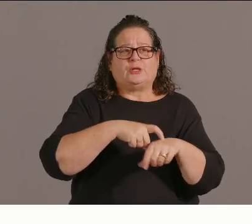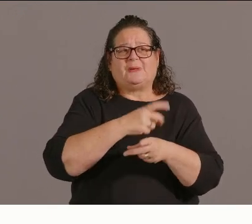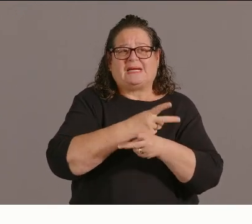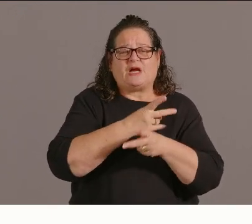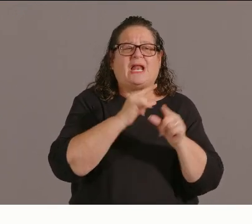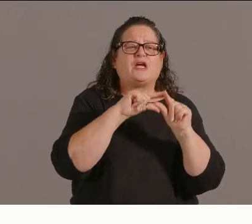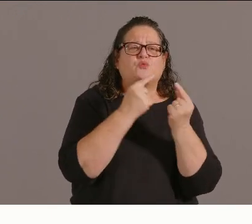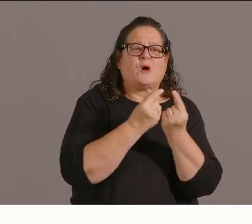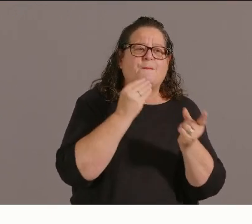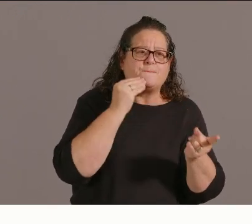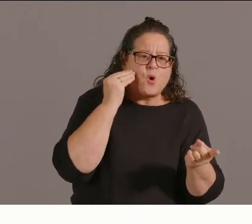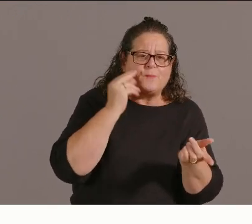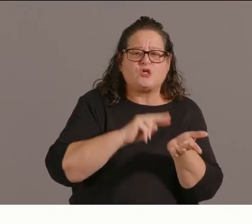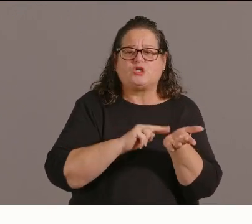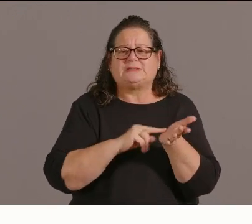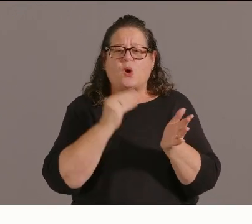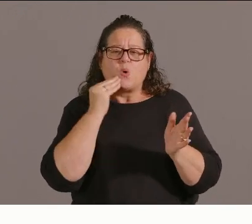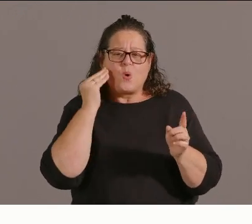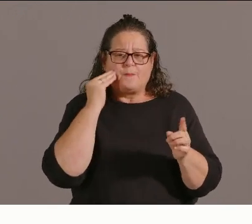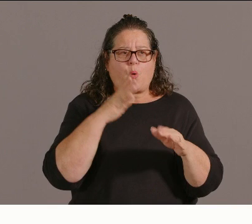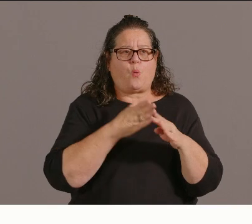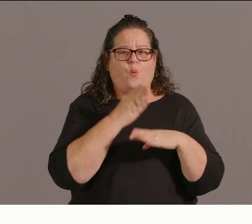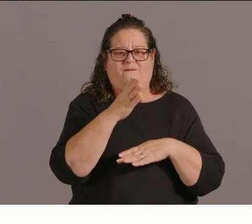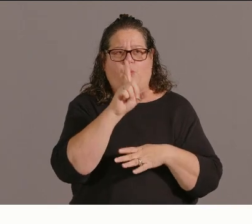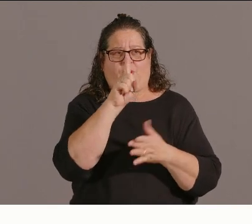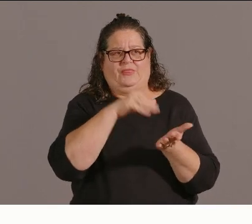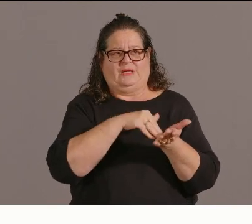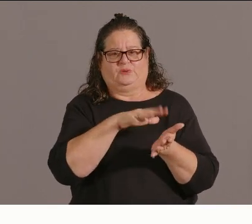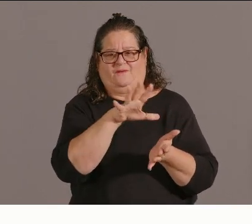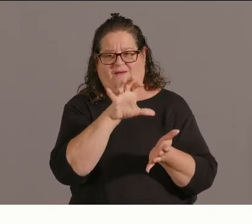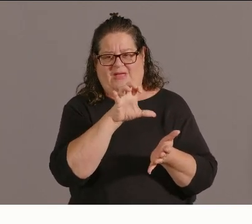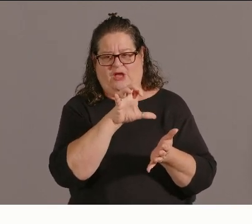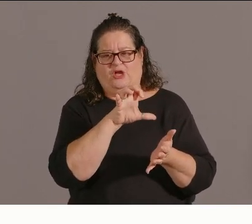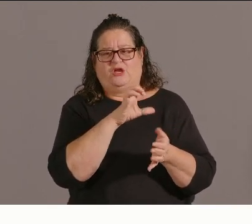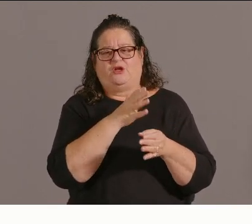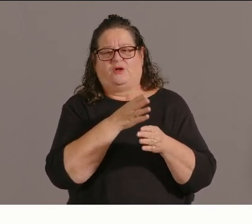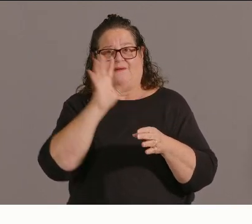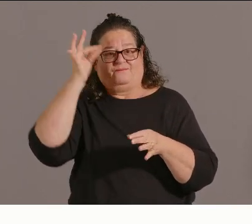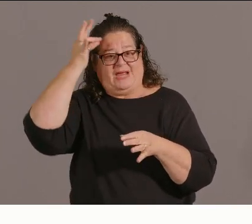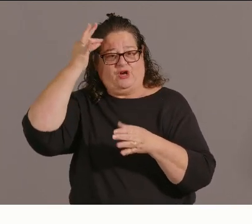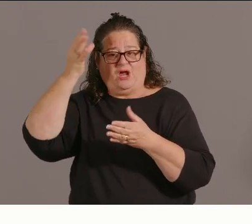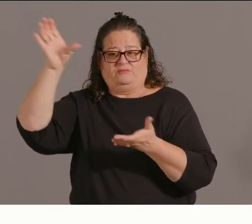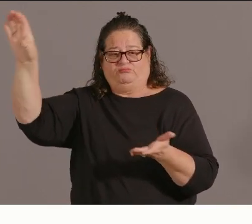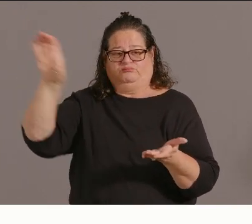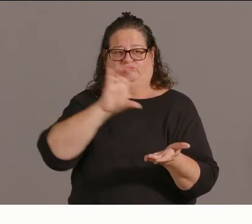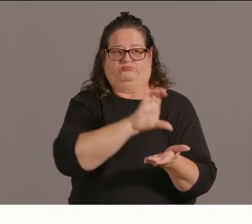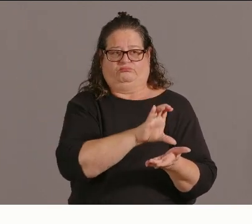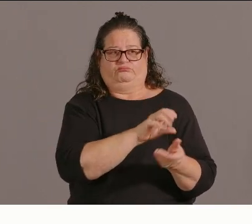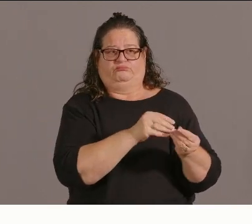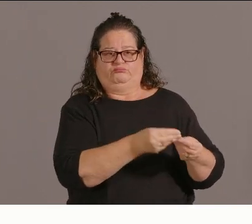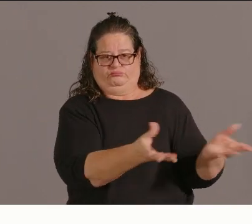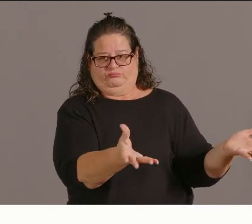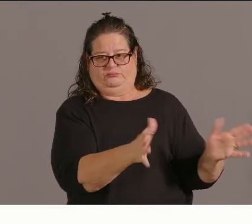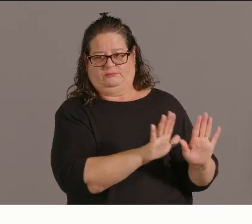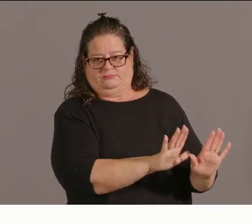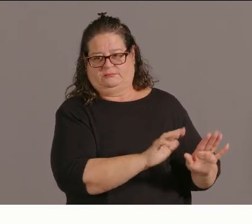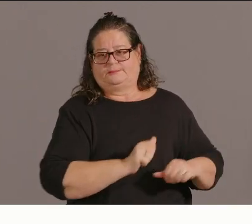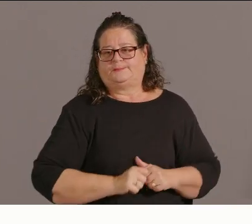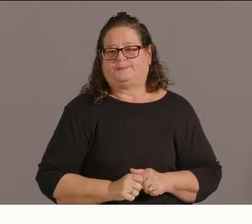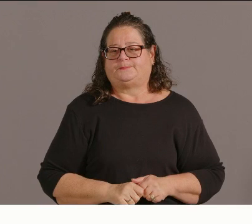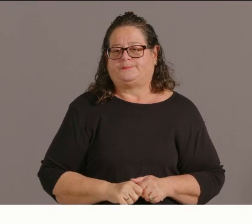receive vaccinations through the CDC Long-Term Care Pharmacy Partnership Program. They've implemented over